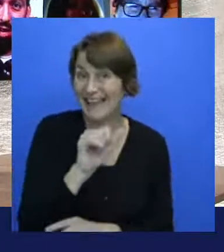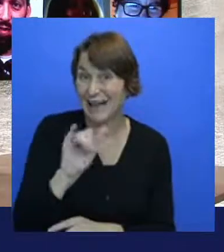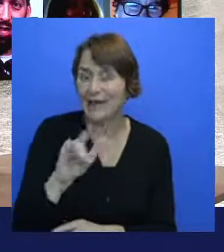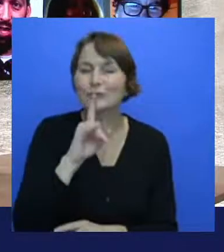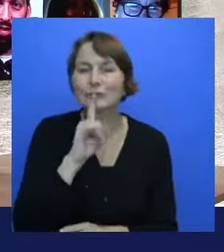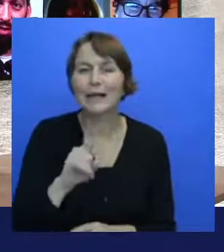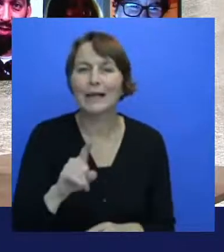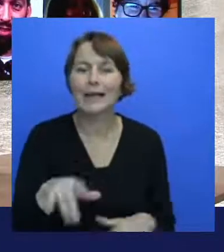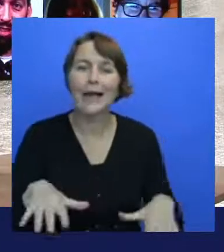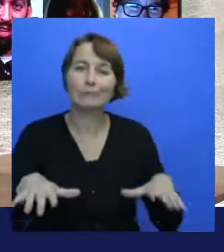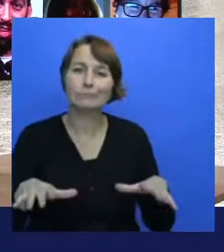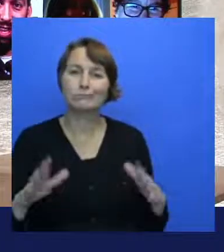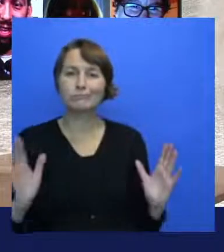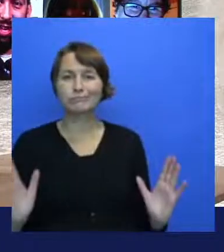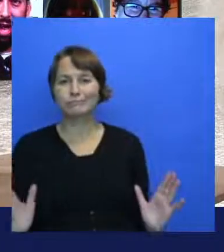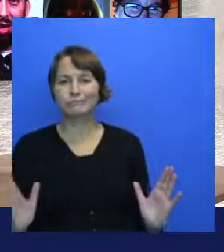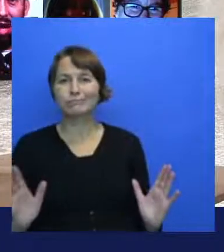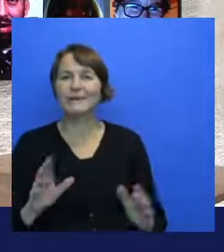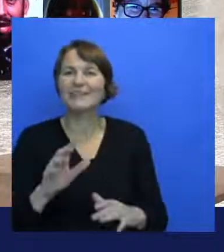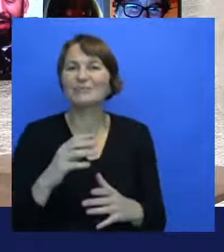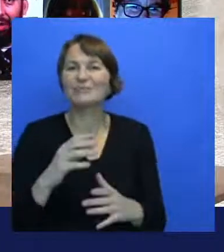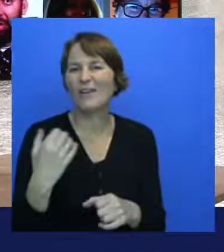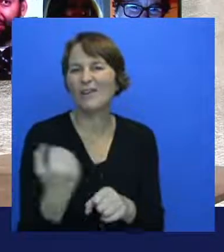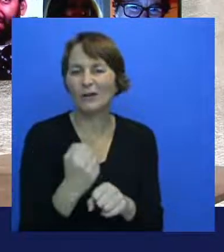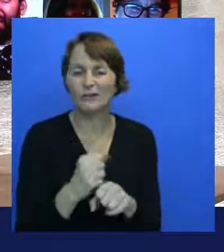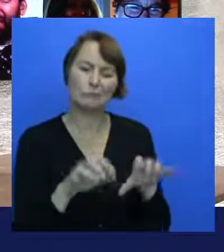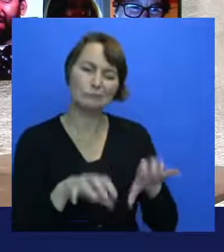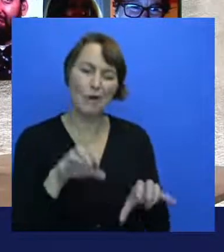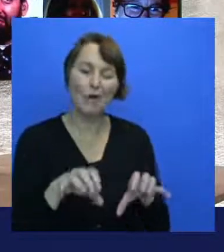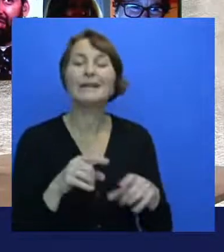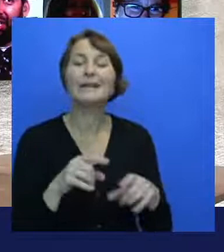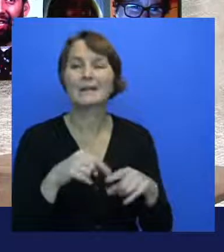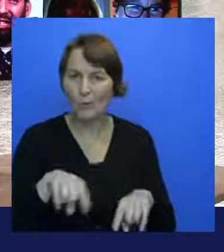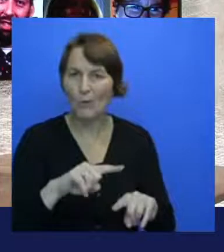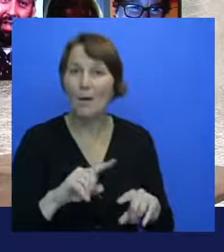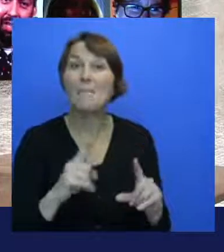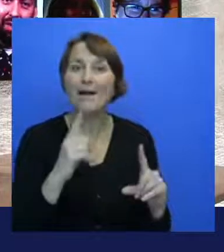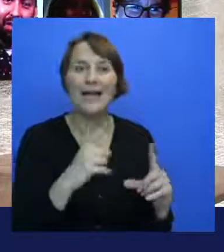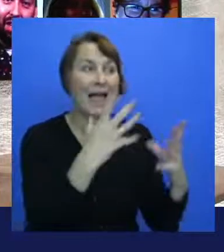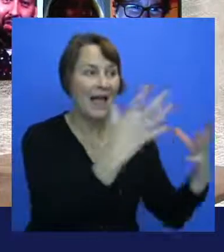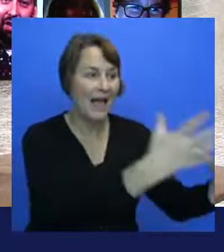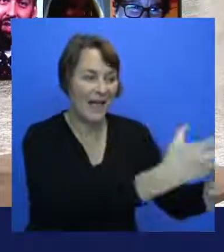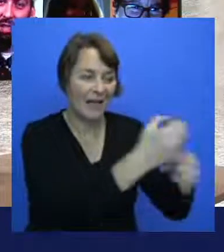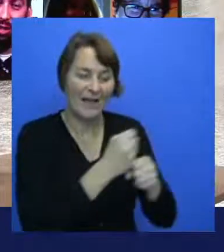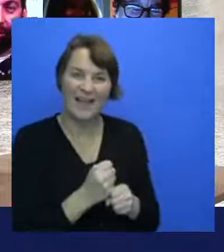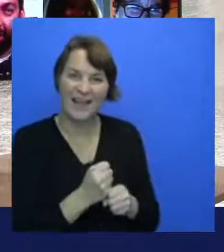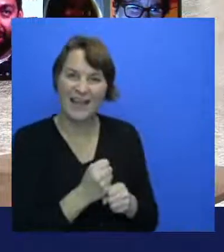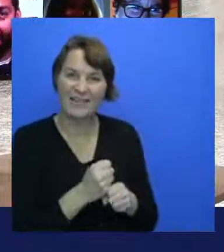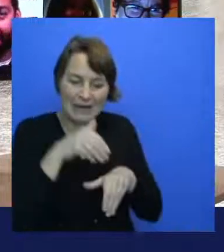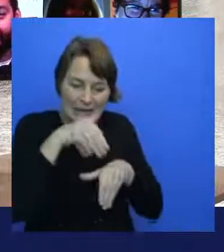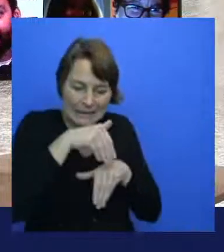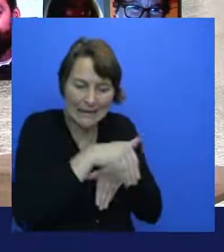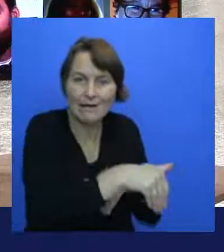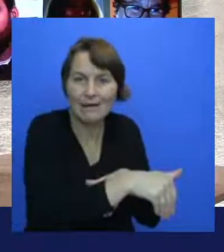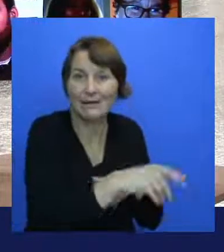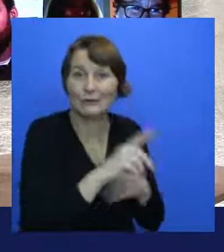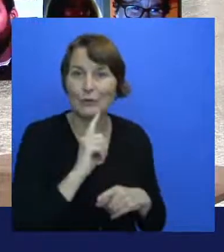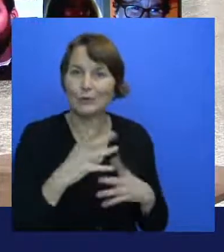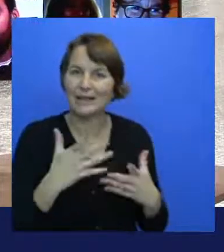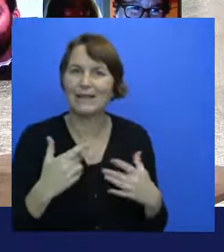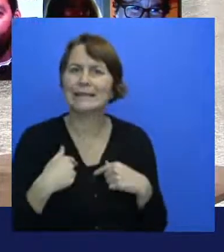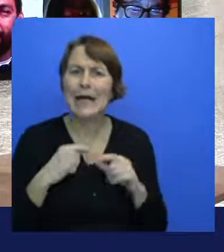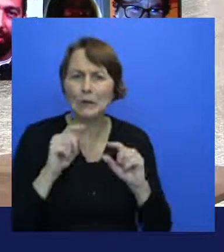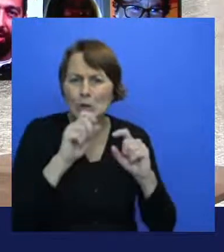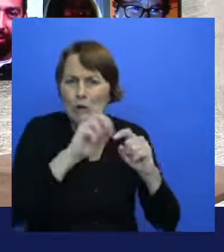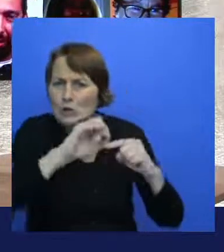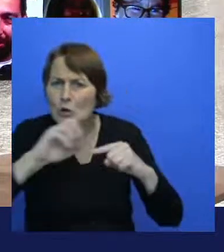feel like, and now you understand AI. It's a lazy way of writing functions with data instead of code.